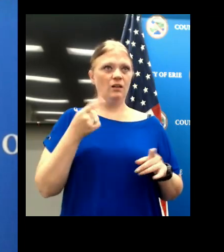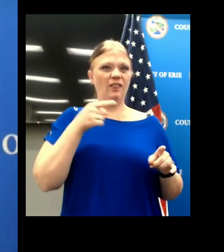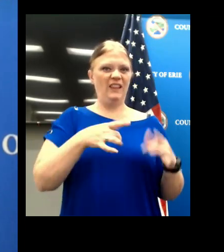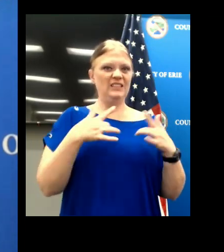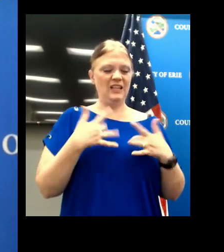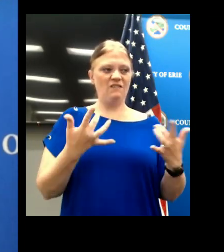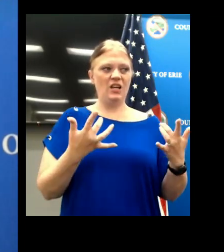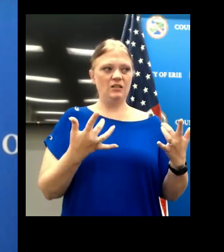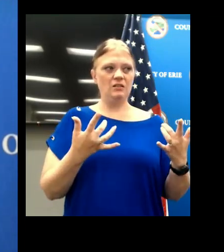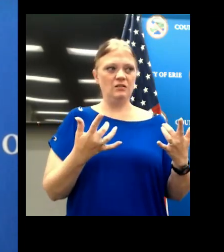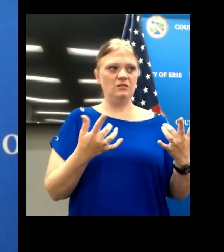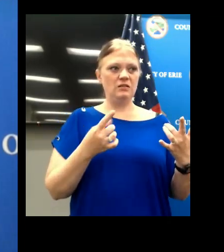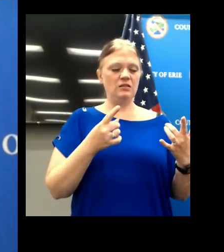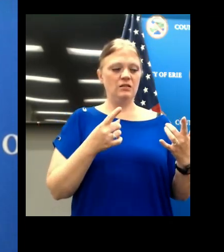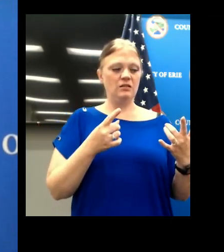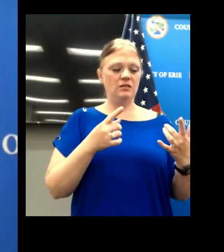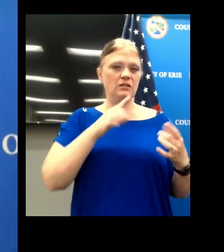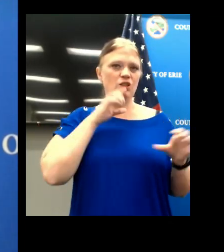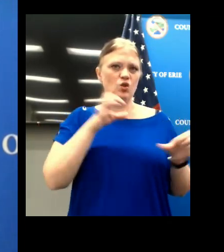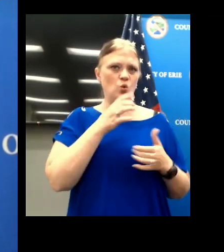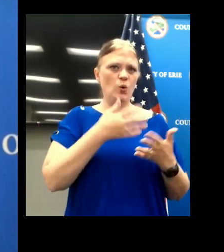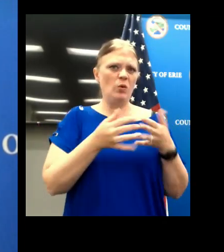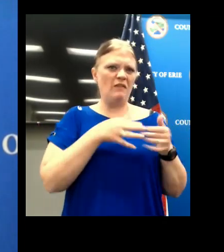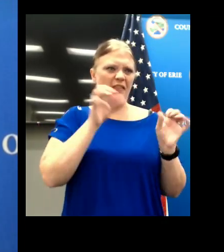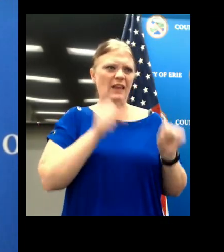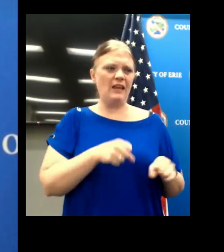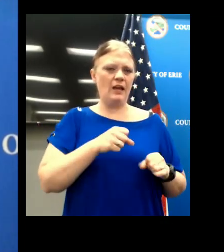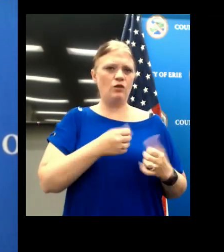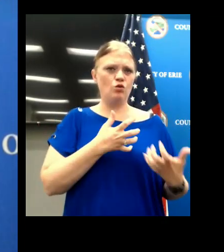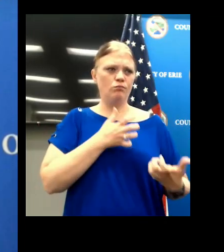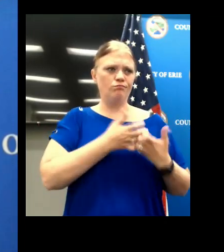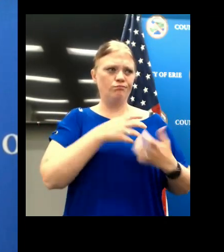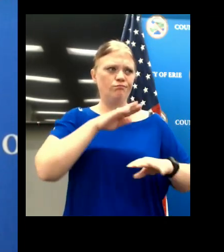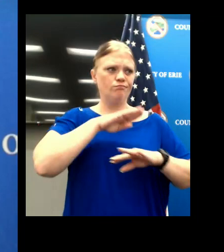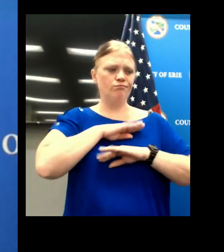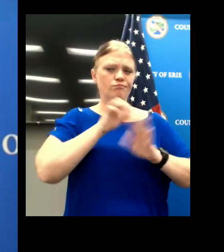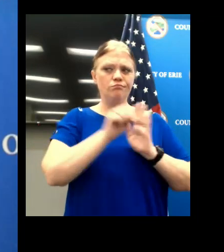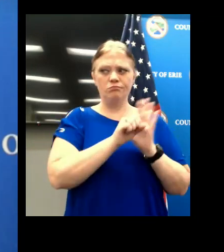event is doing what they can in meeting the state guidelines. So